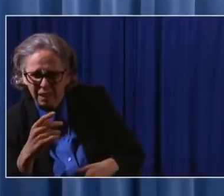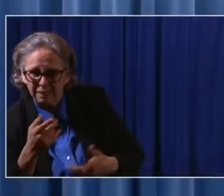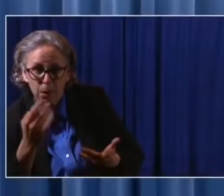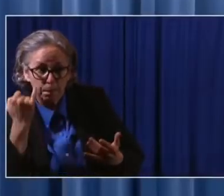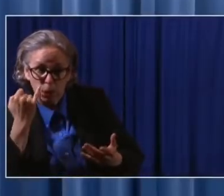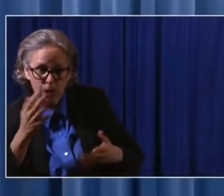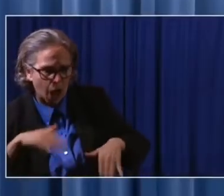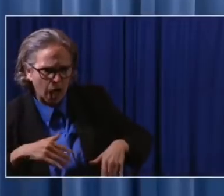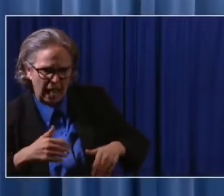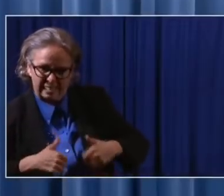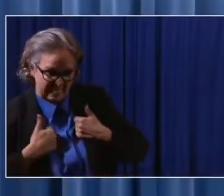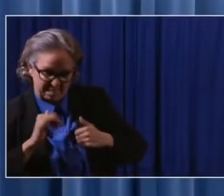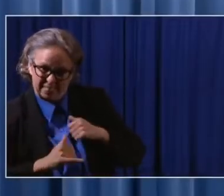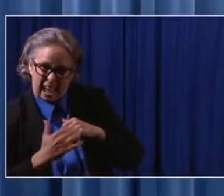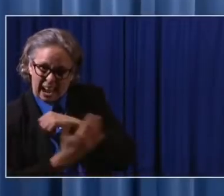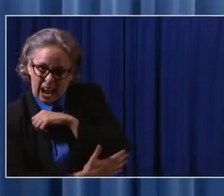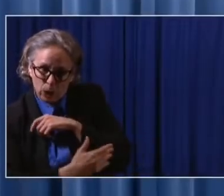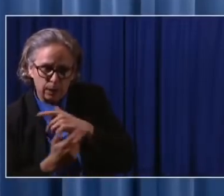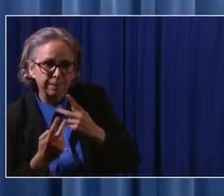counties?